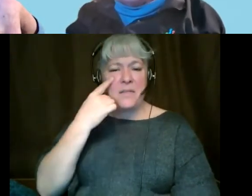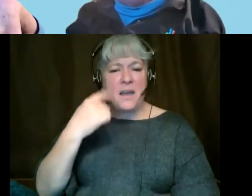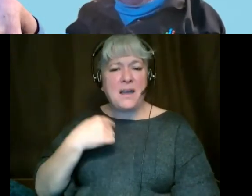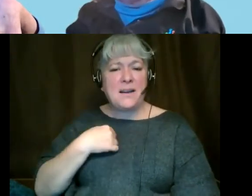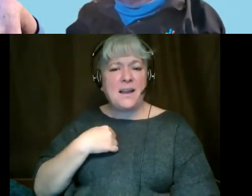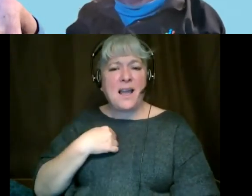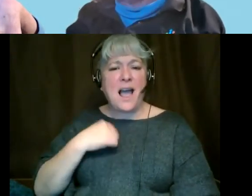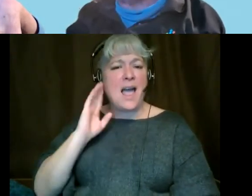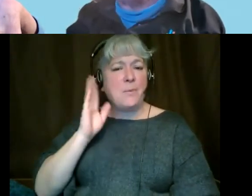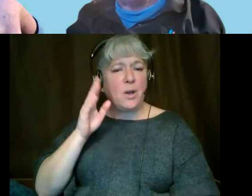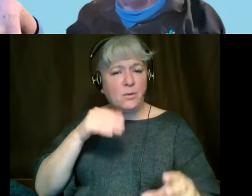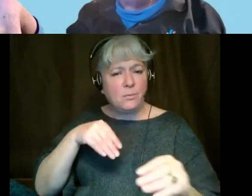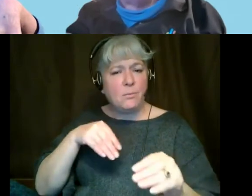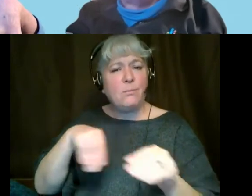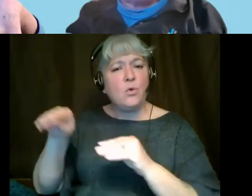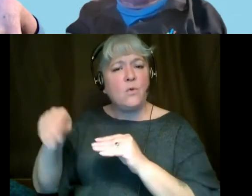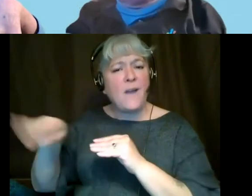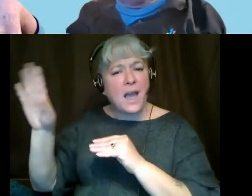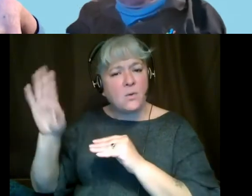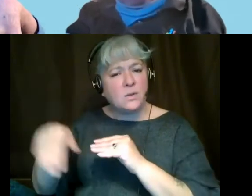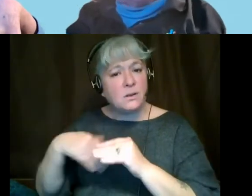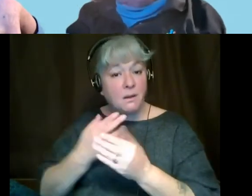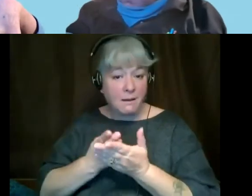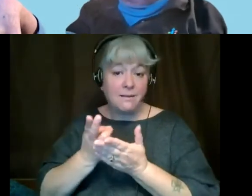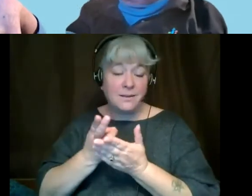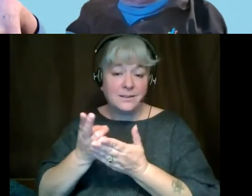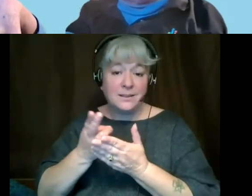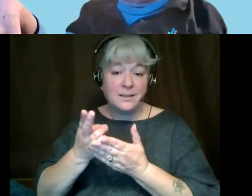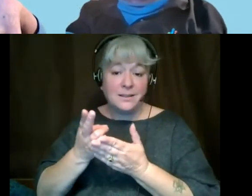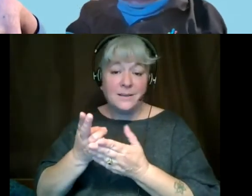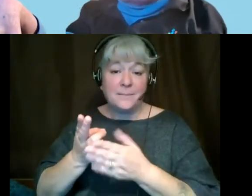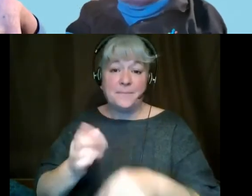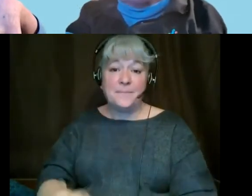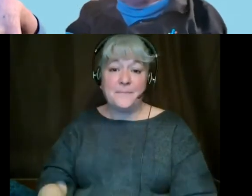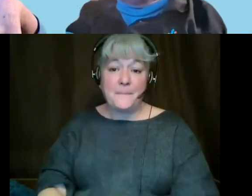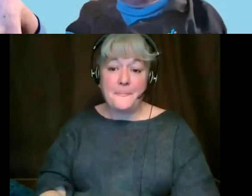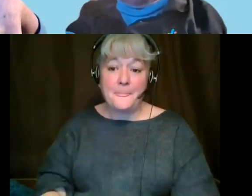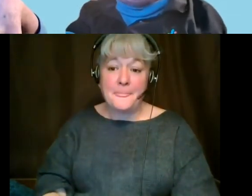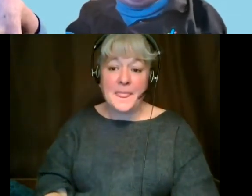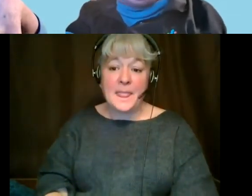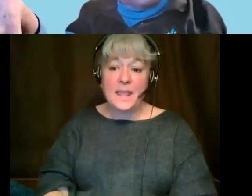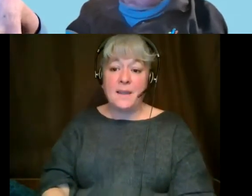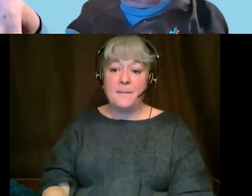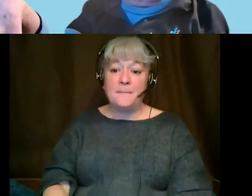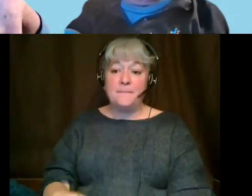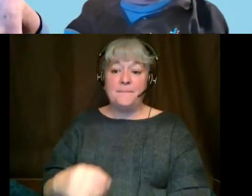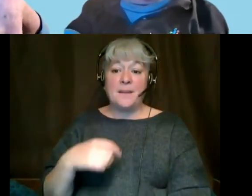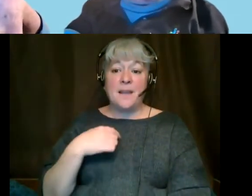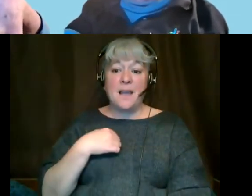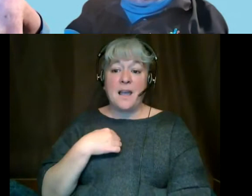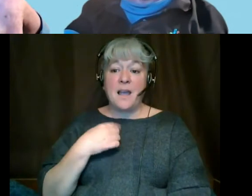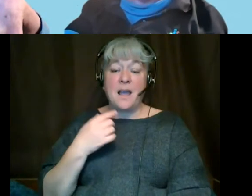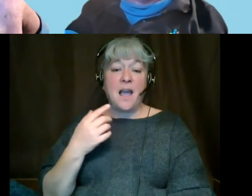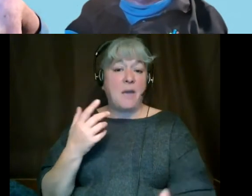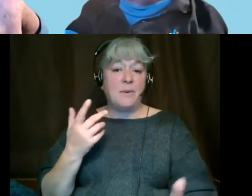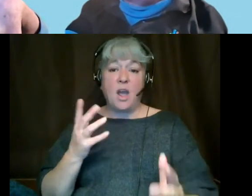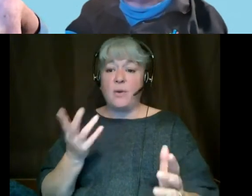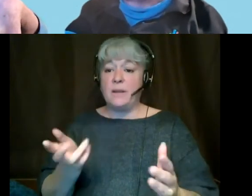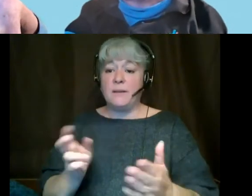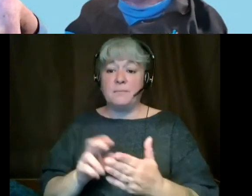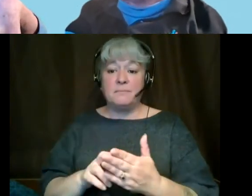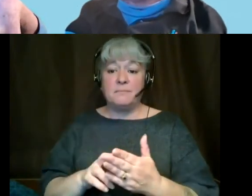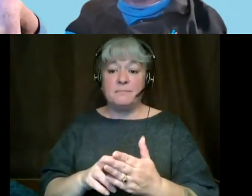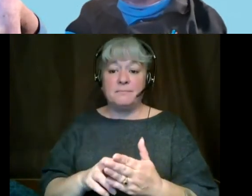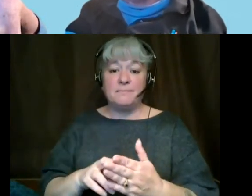out, honestly. However, when I got older, we were in